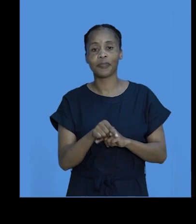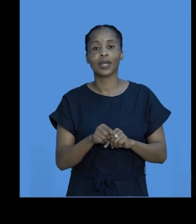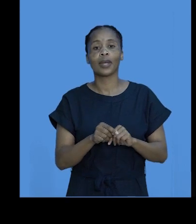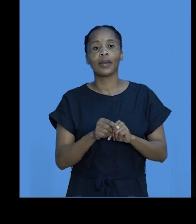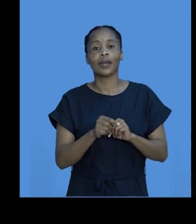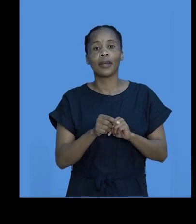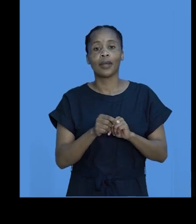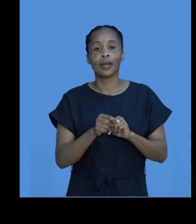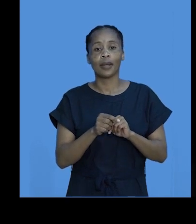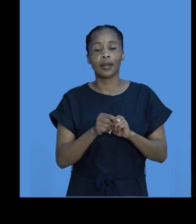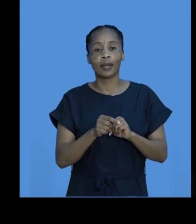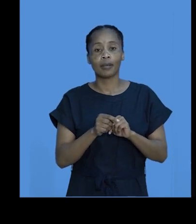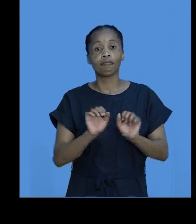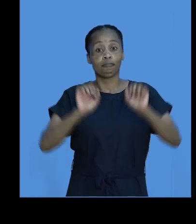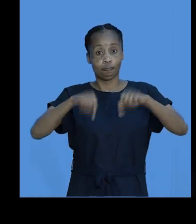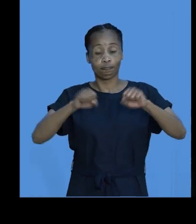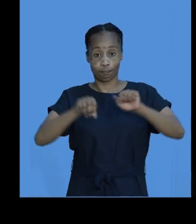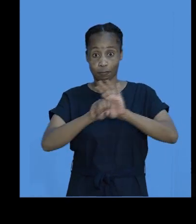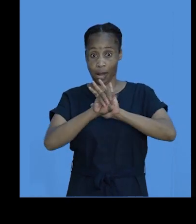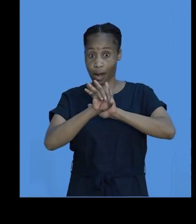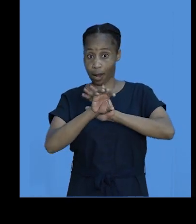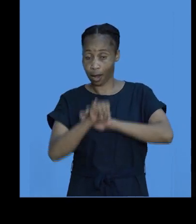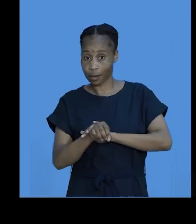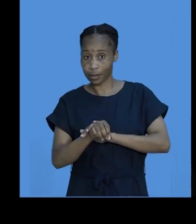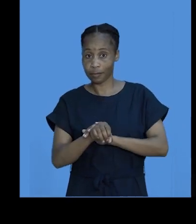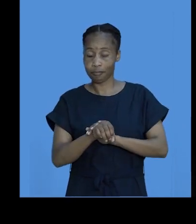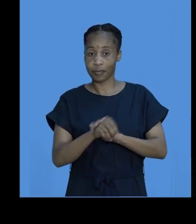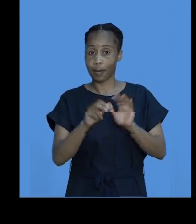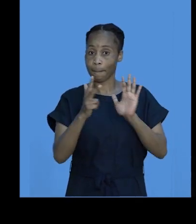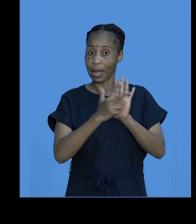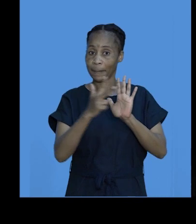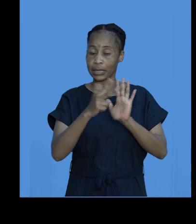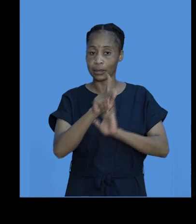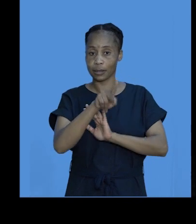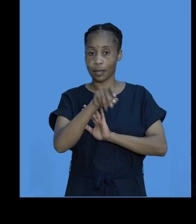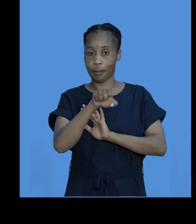is marketable permits. Marketable permits.